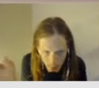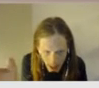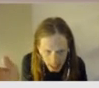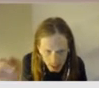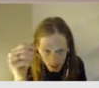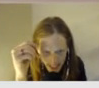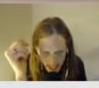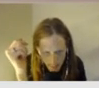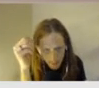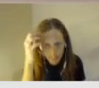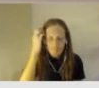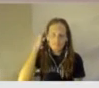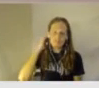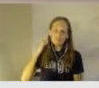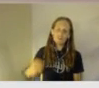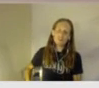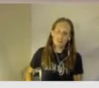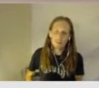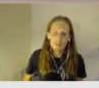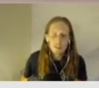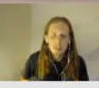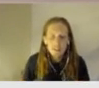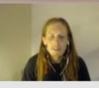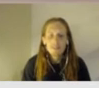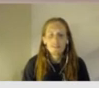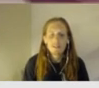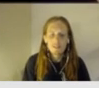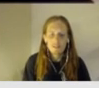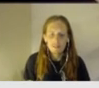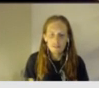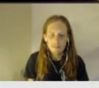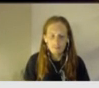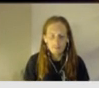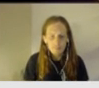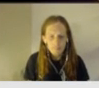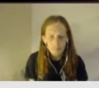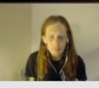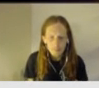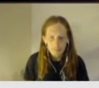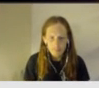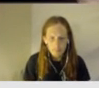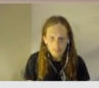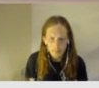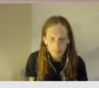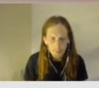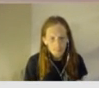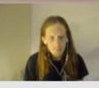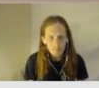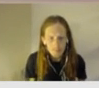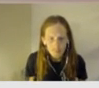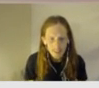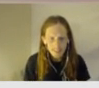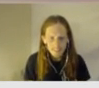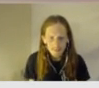that balance? What's that dynamic? So, yeah, I always have the antenna up. You know, when I used to pretend to be a street photographer, I'd